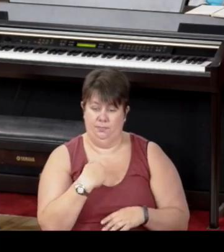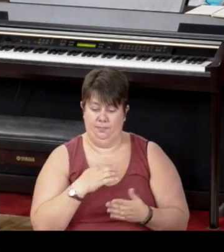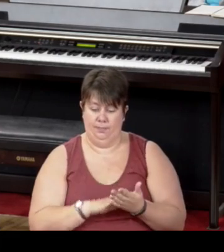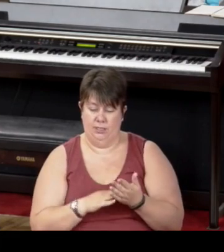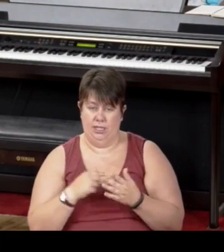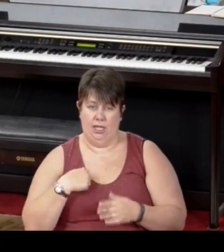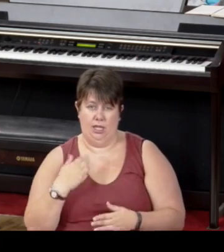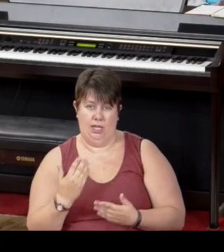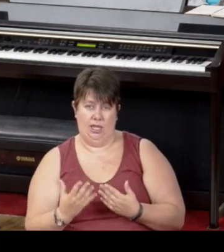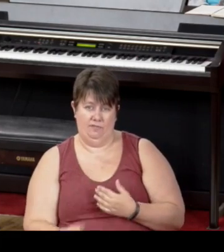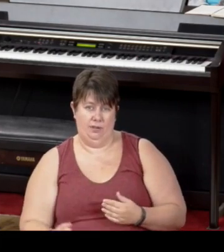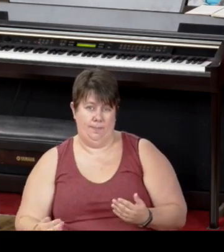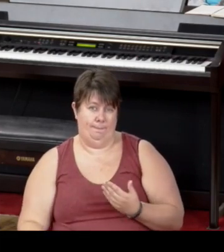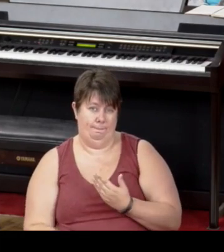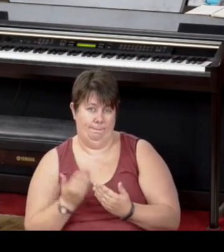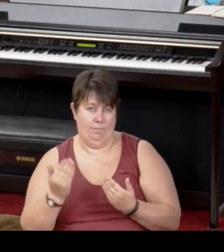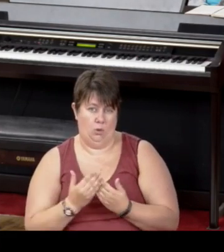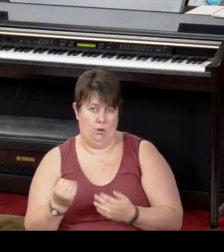am more powerful